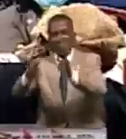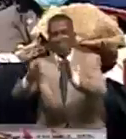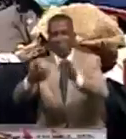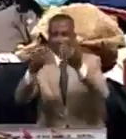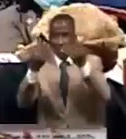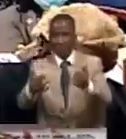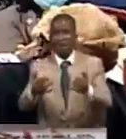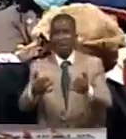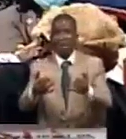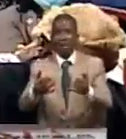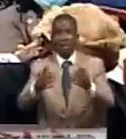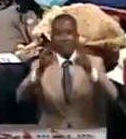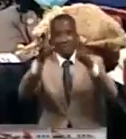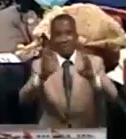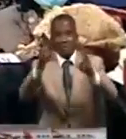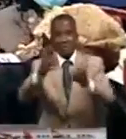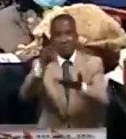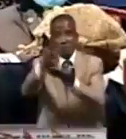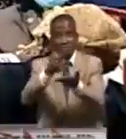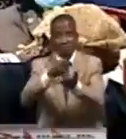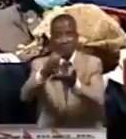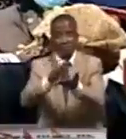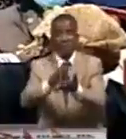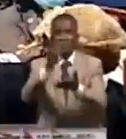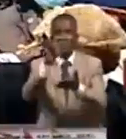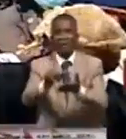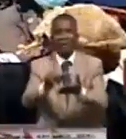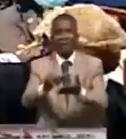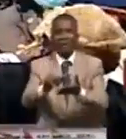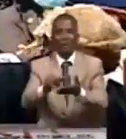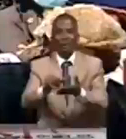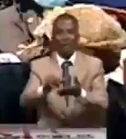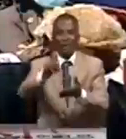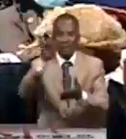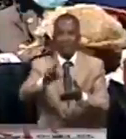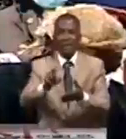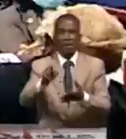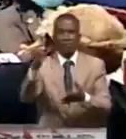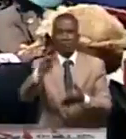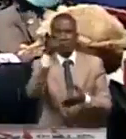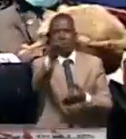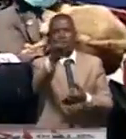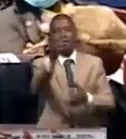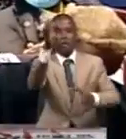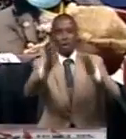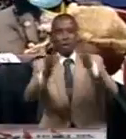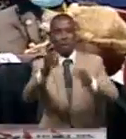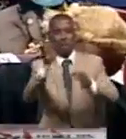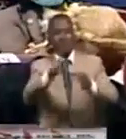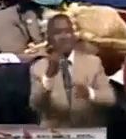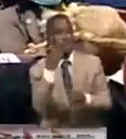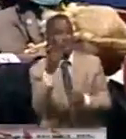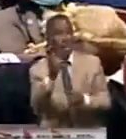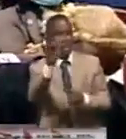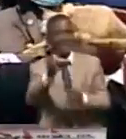case management where such an election is notified to the court. At